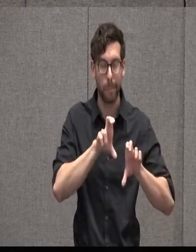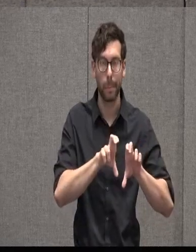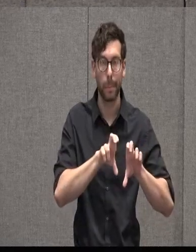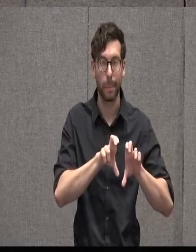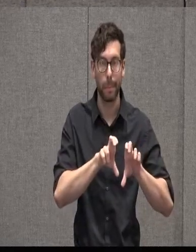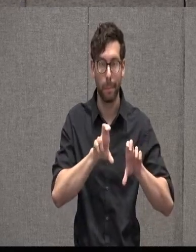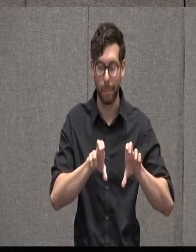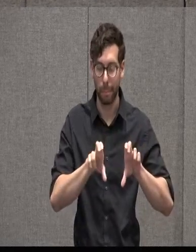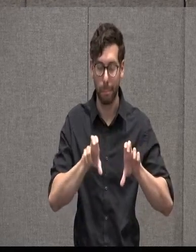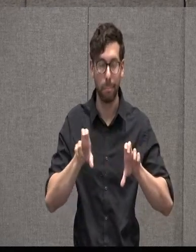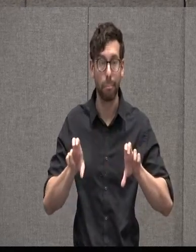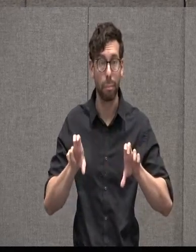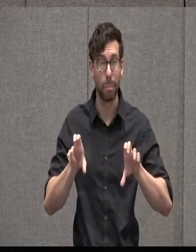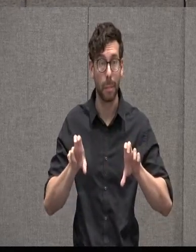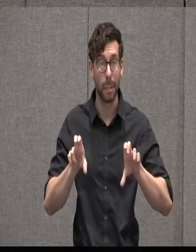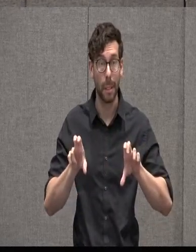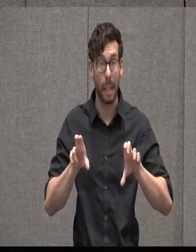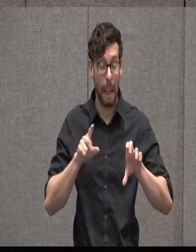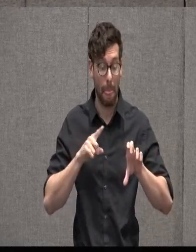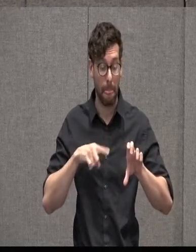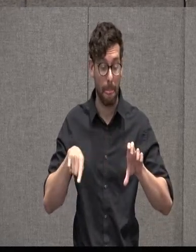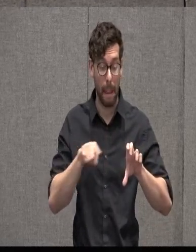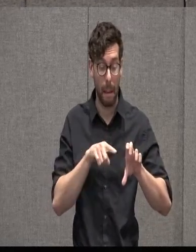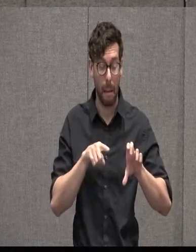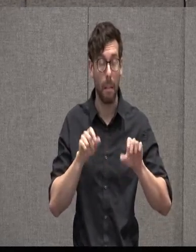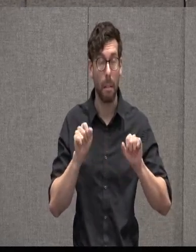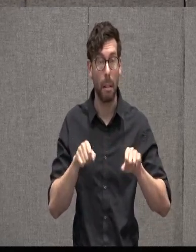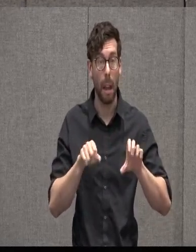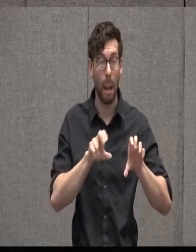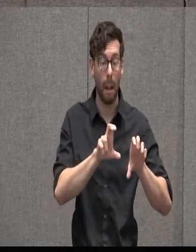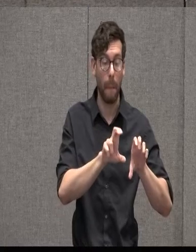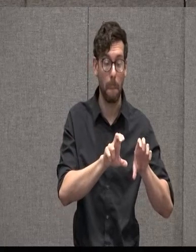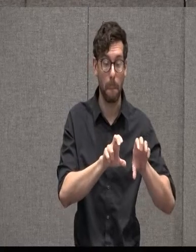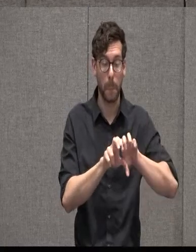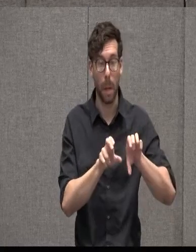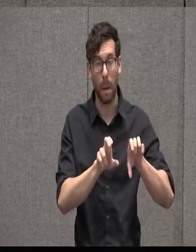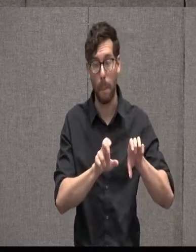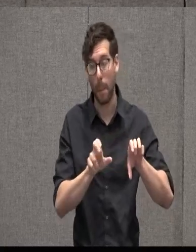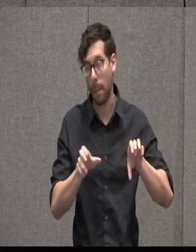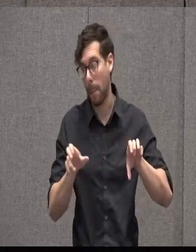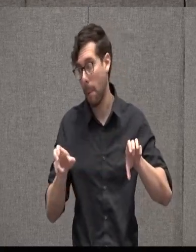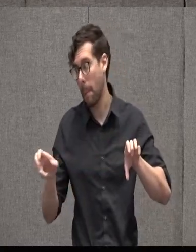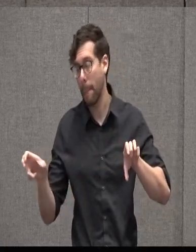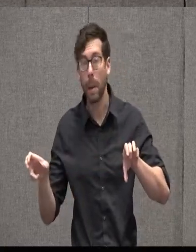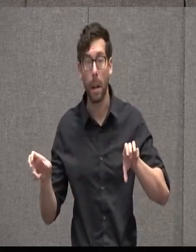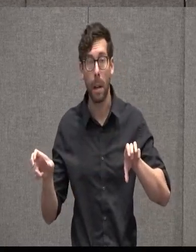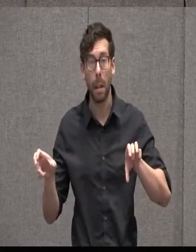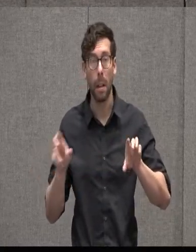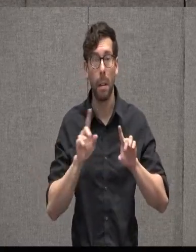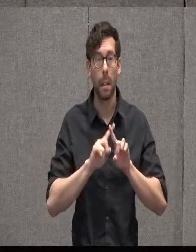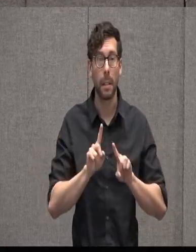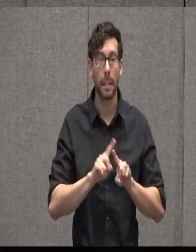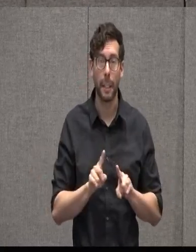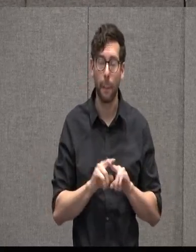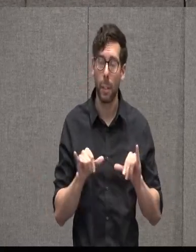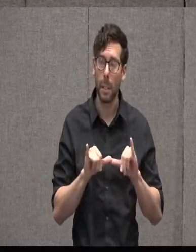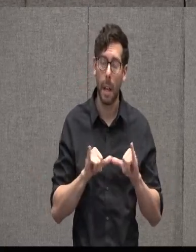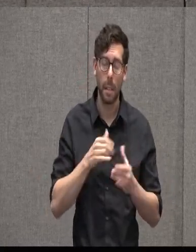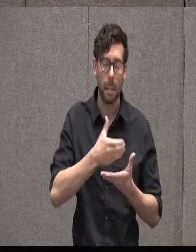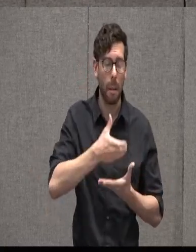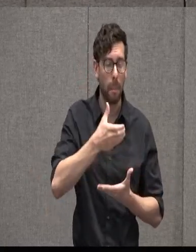I found some wooden blocks that I could stack up and have them collide into